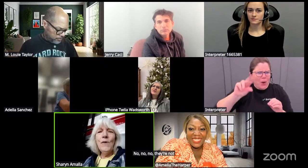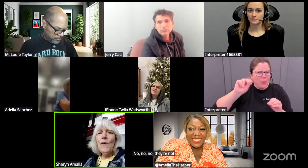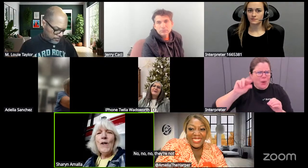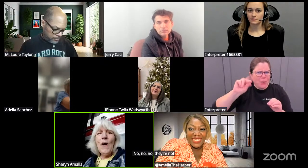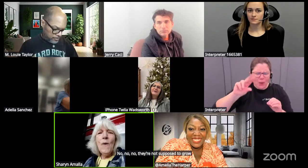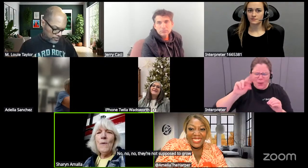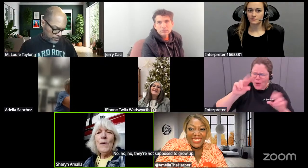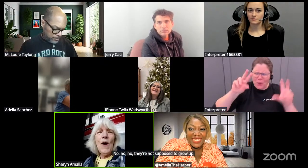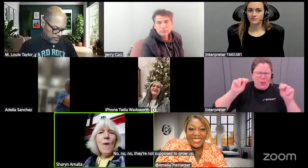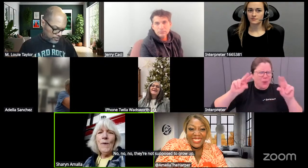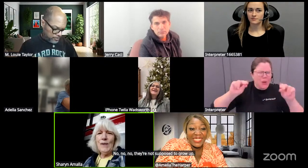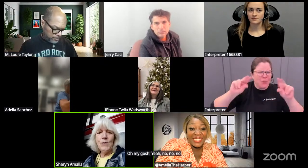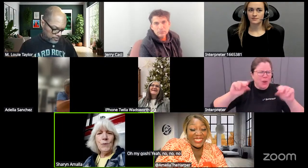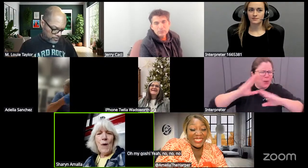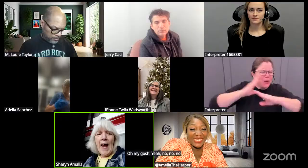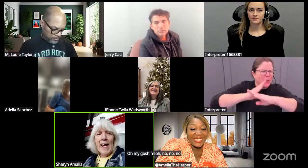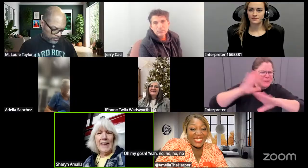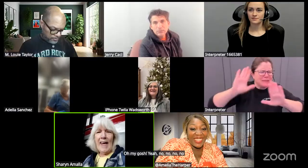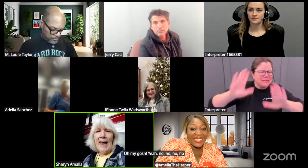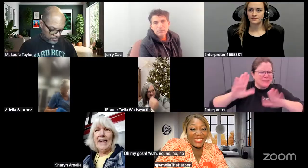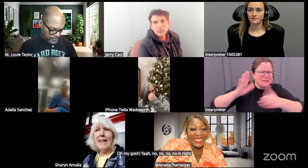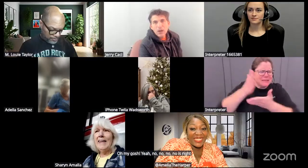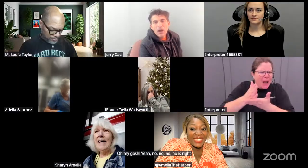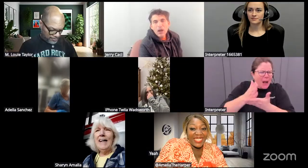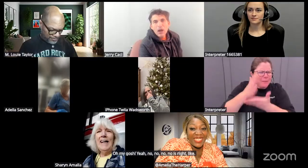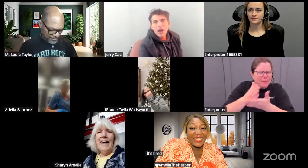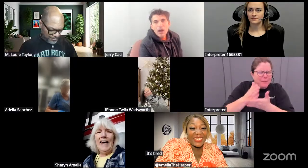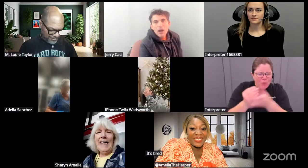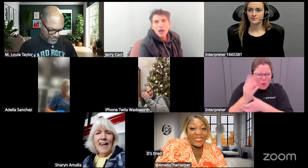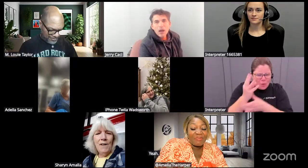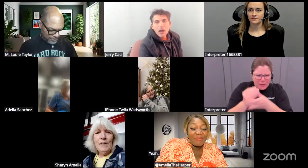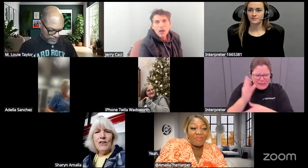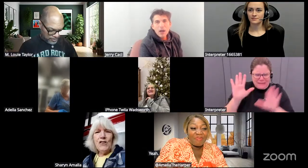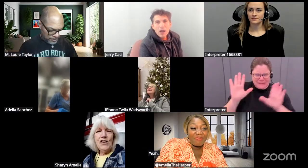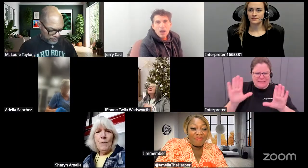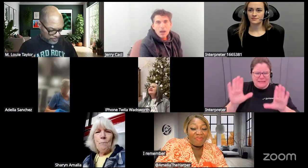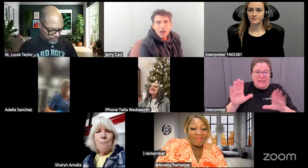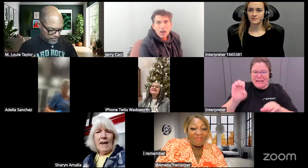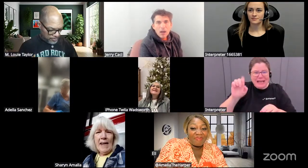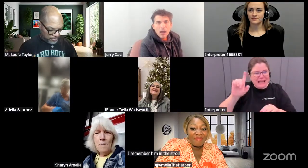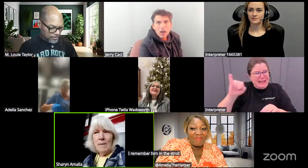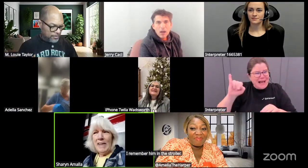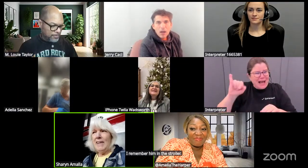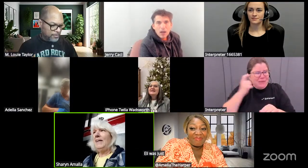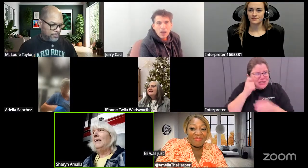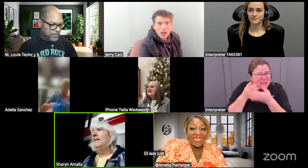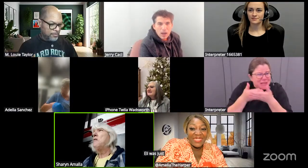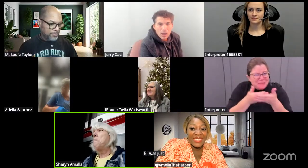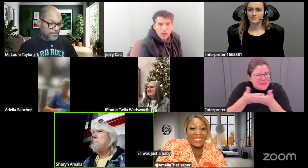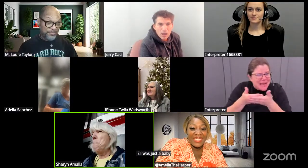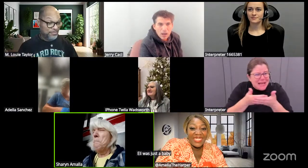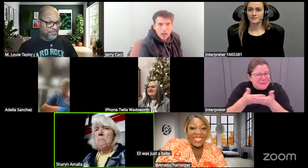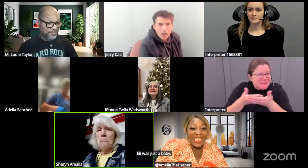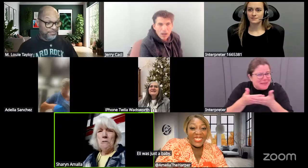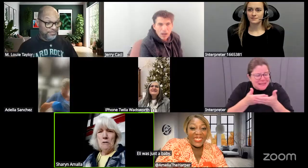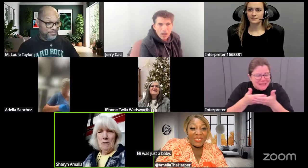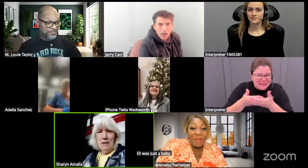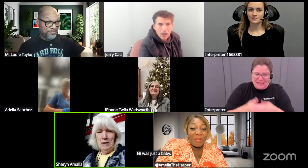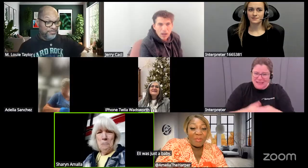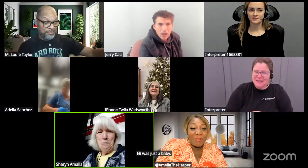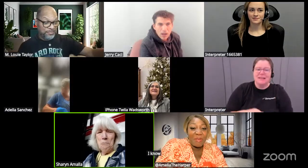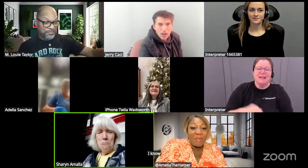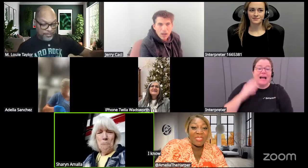no, grow no, up. no, no is right. Yeah. I remember Eli him in the was just a stroller. baby. I Yeah, he know. was